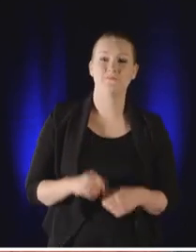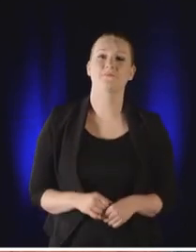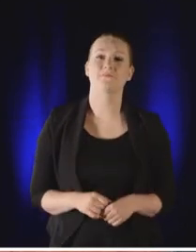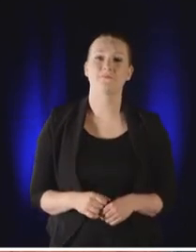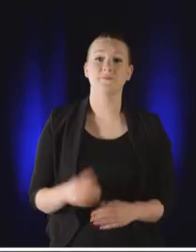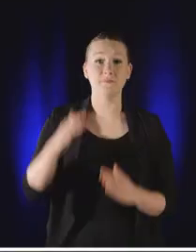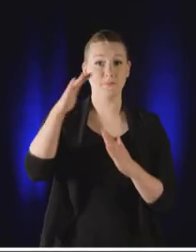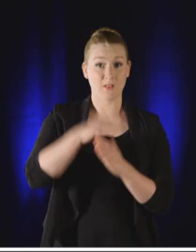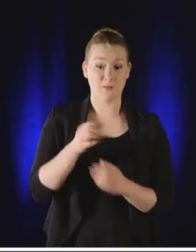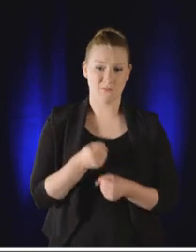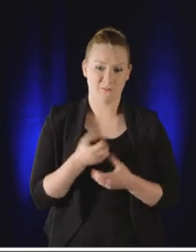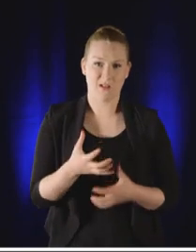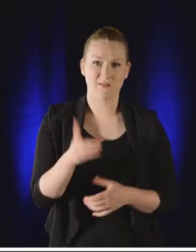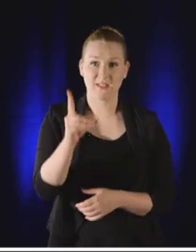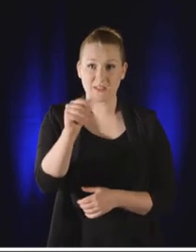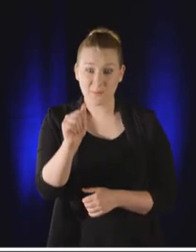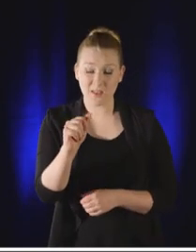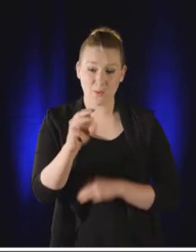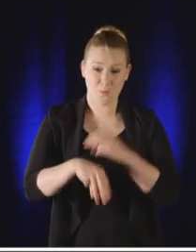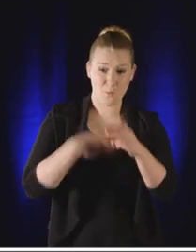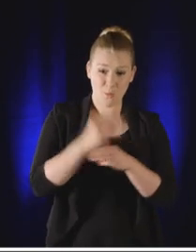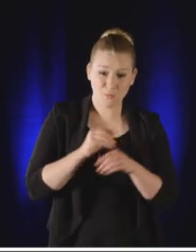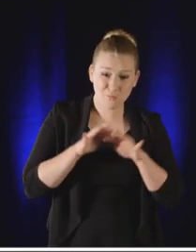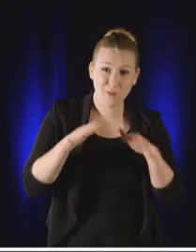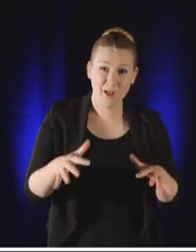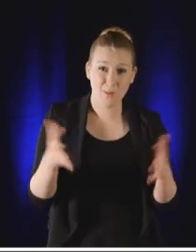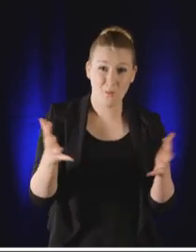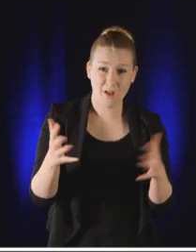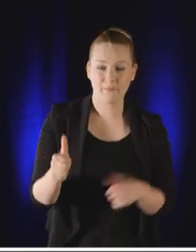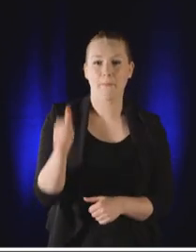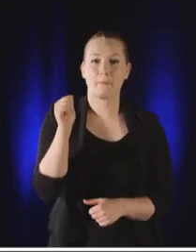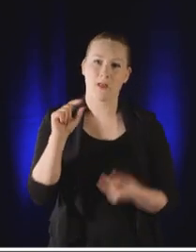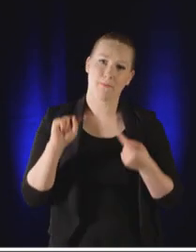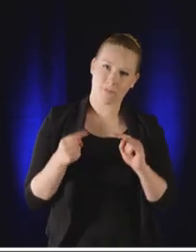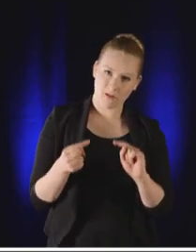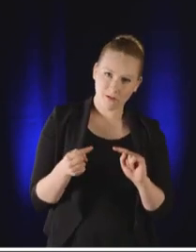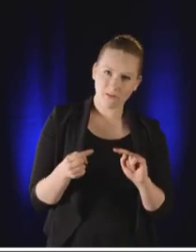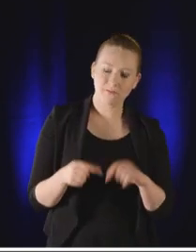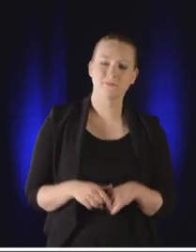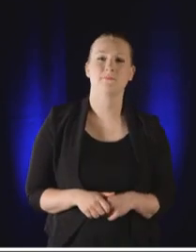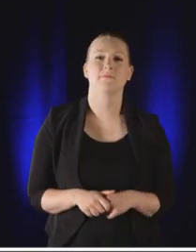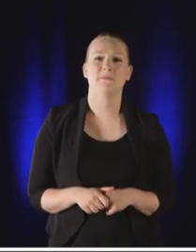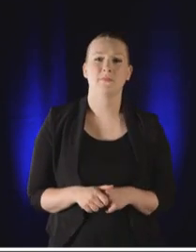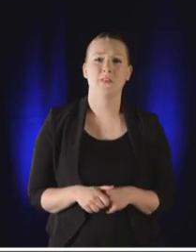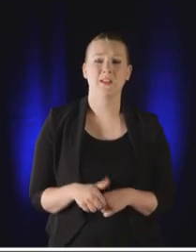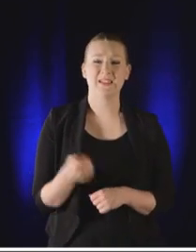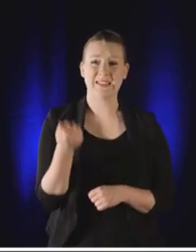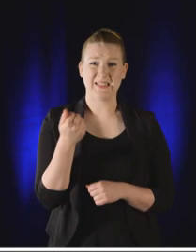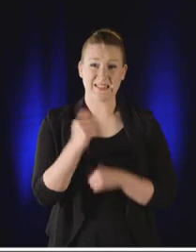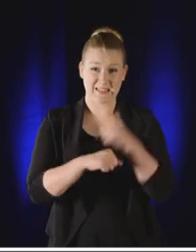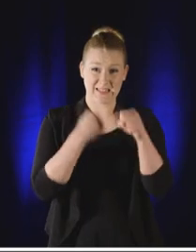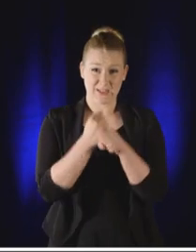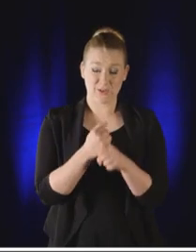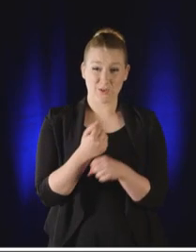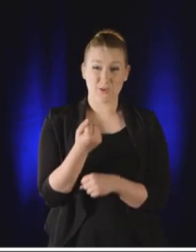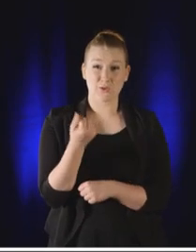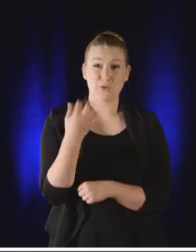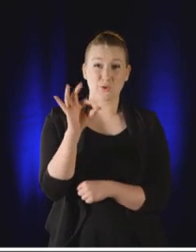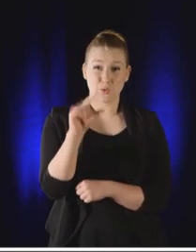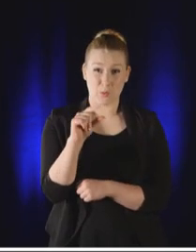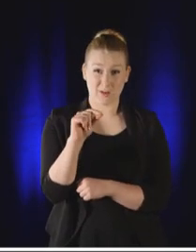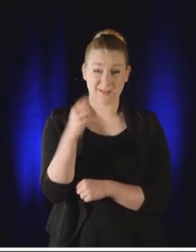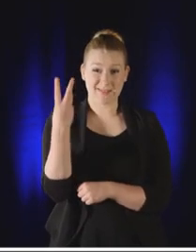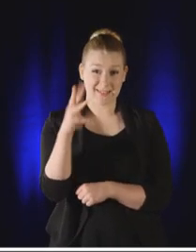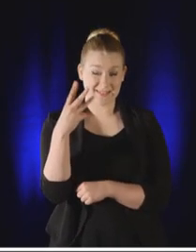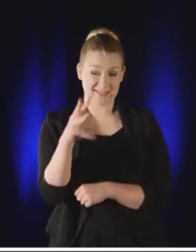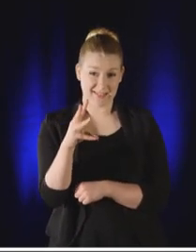the single leading cause of disability worldwide. Of the 15 million students that are going to be enrolled in high school